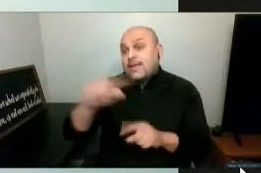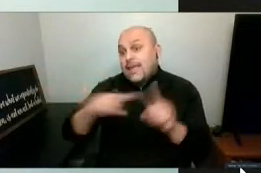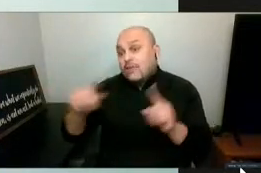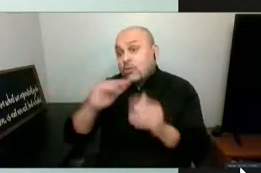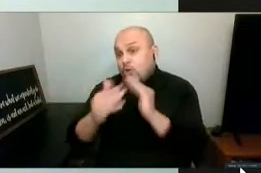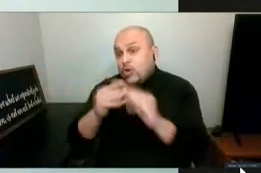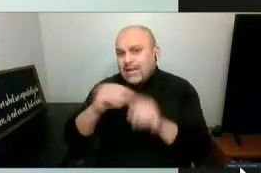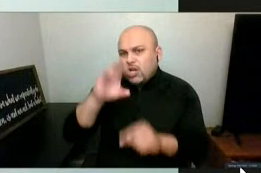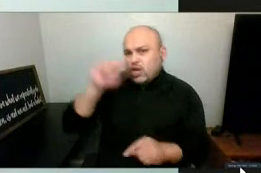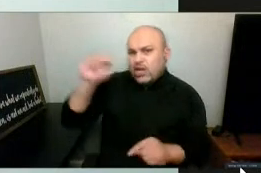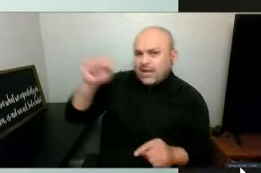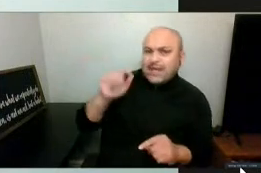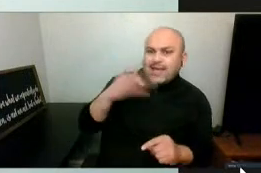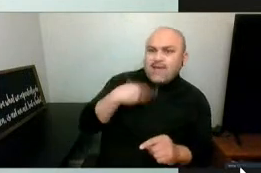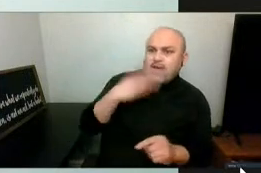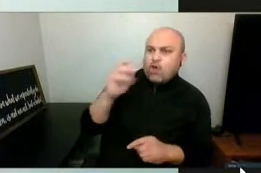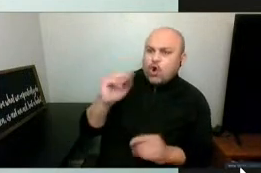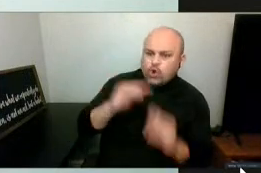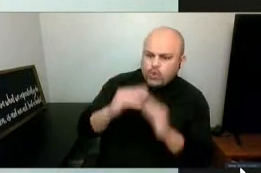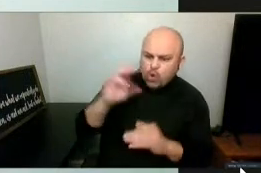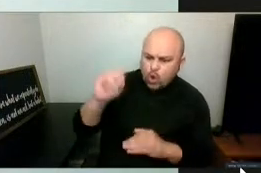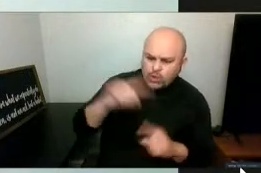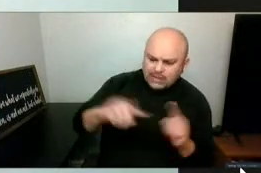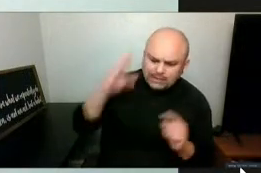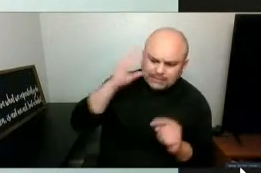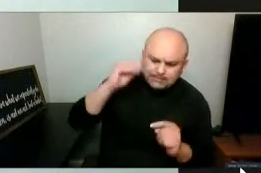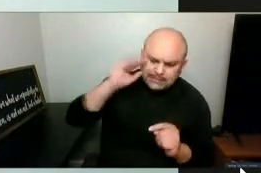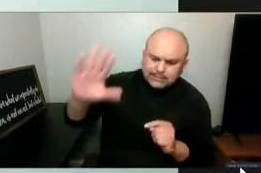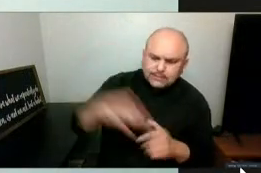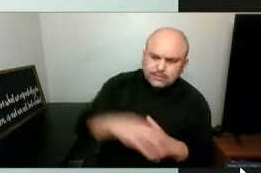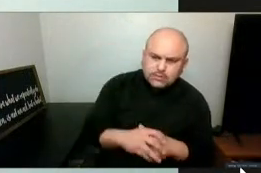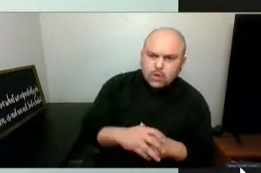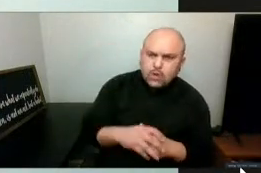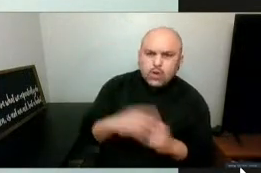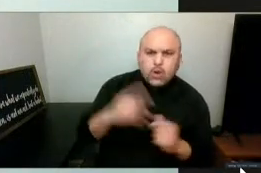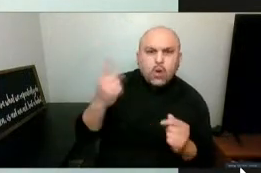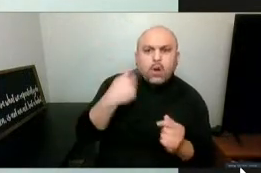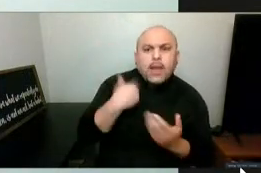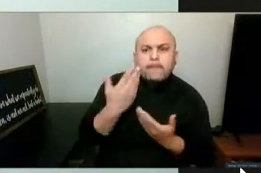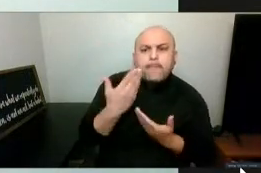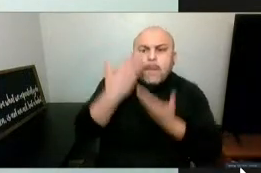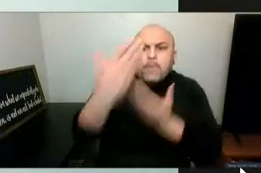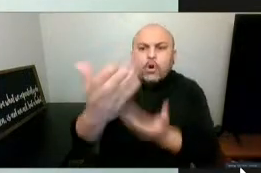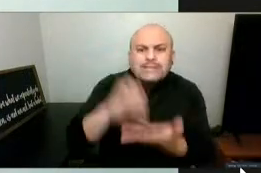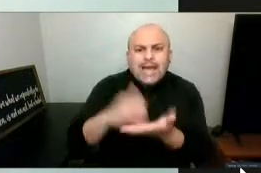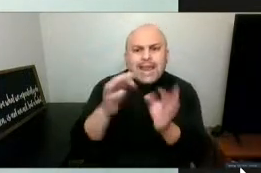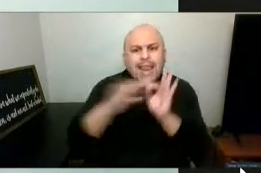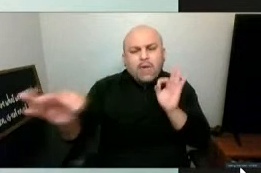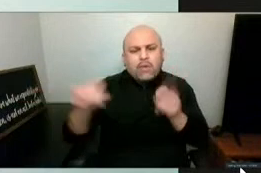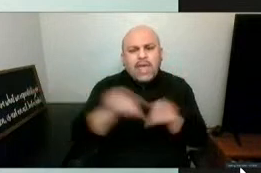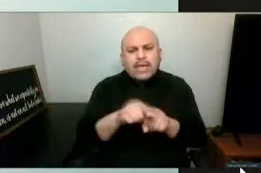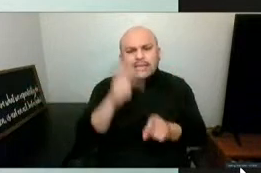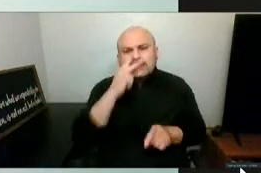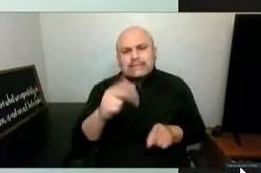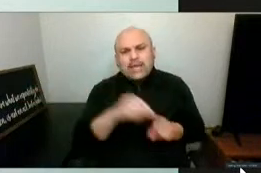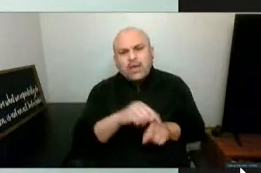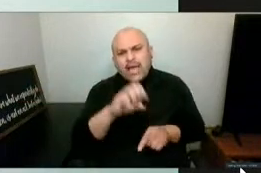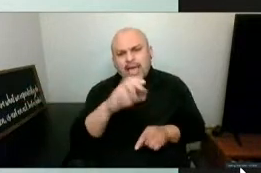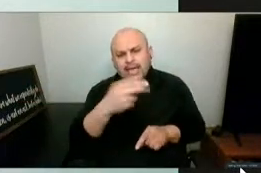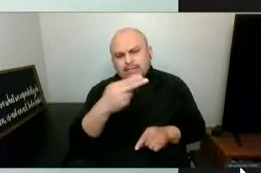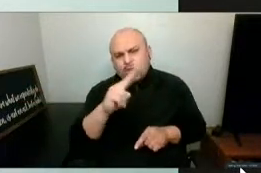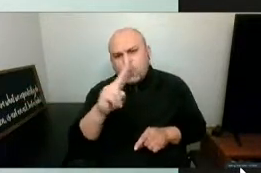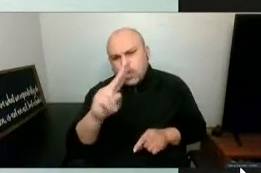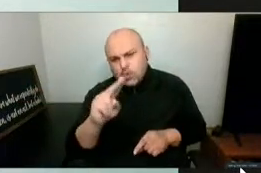unique experiences. OHS proposed this language on statewide HIE self-reported